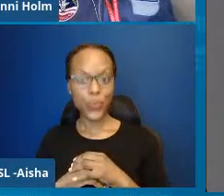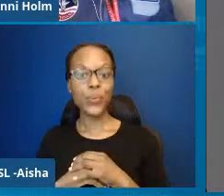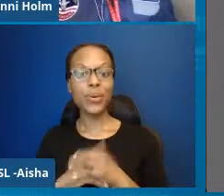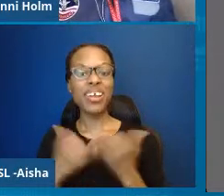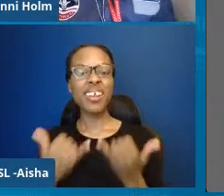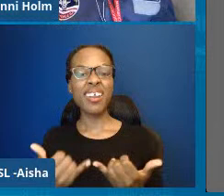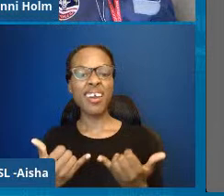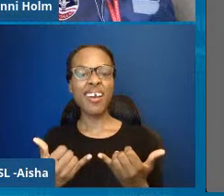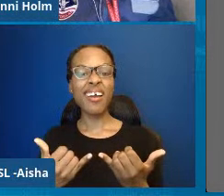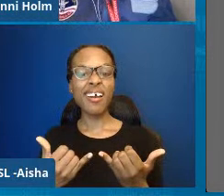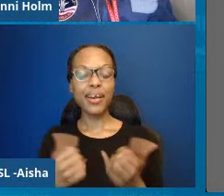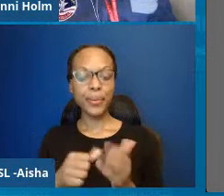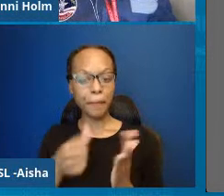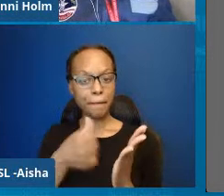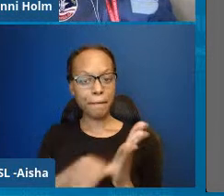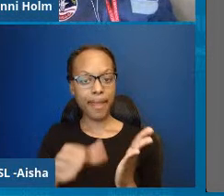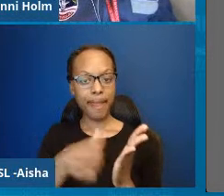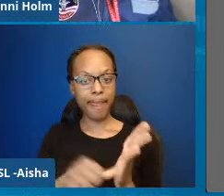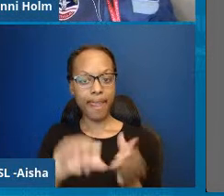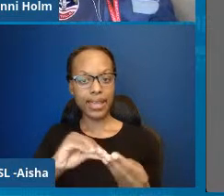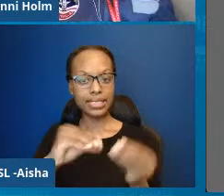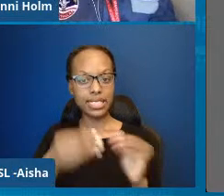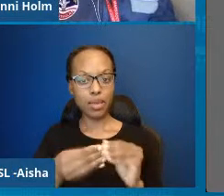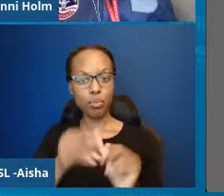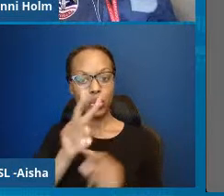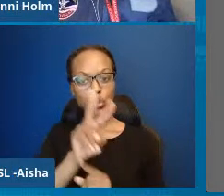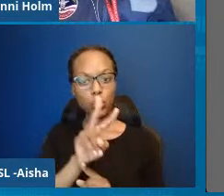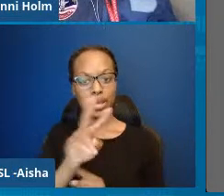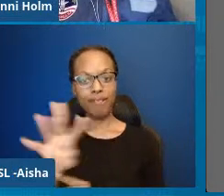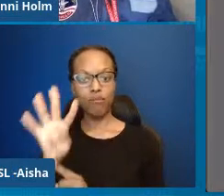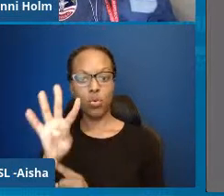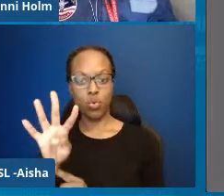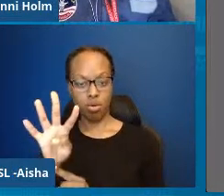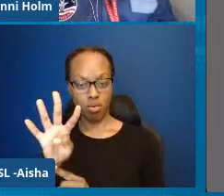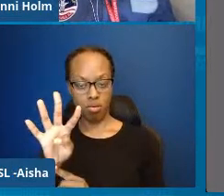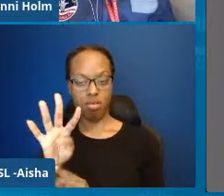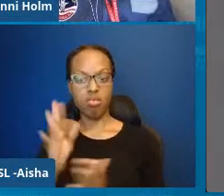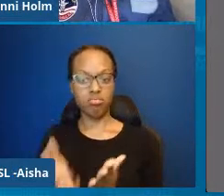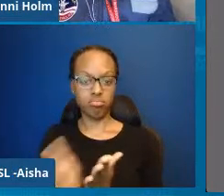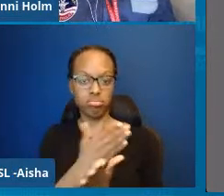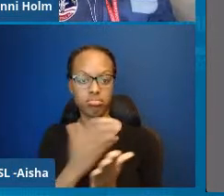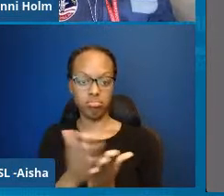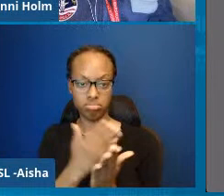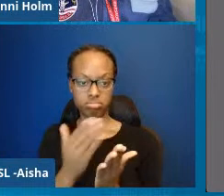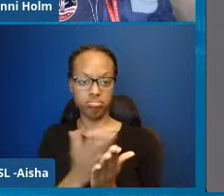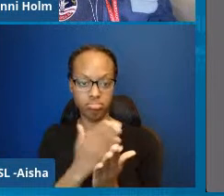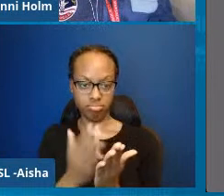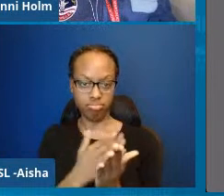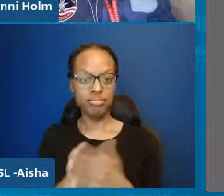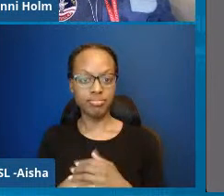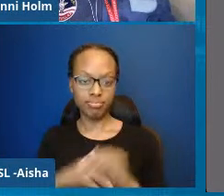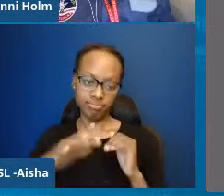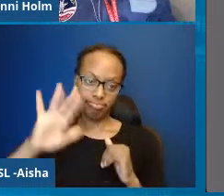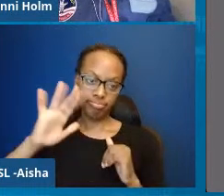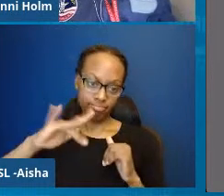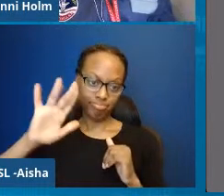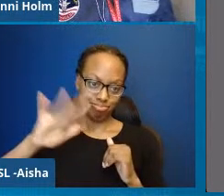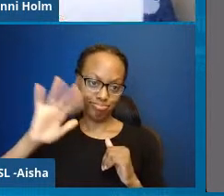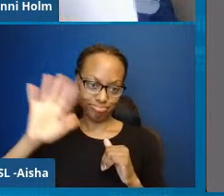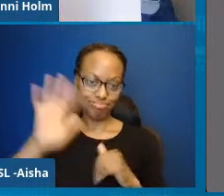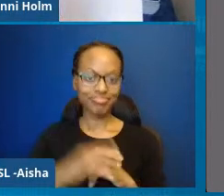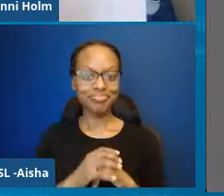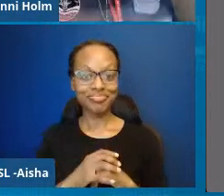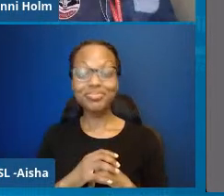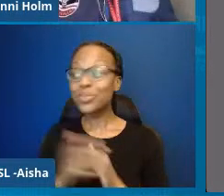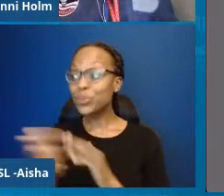to turn to page 24. So we're going to go to 24. We're going to scroll down. So listen,